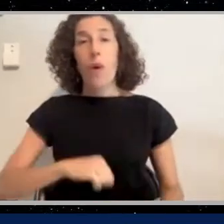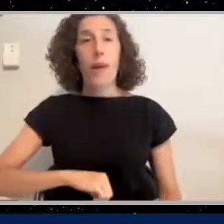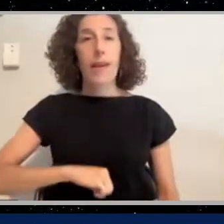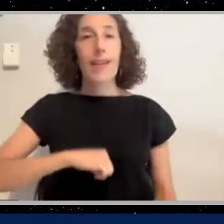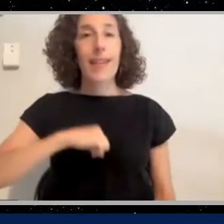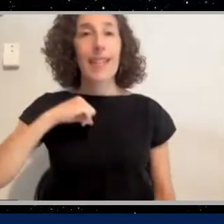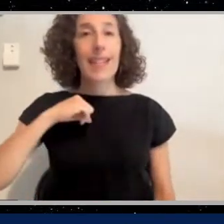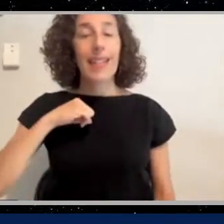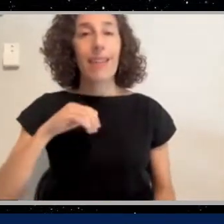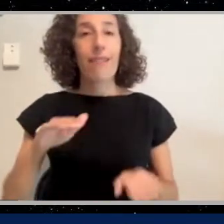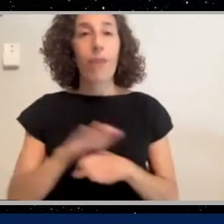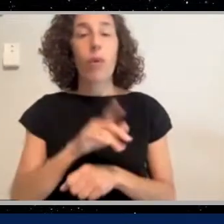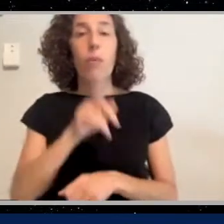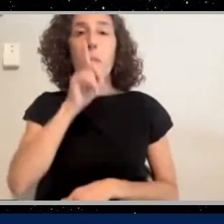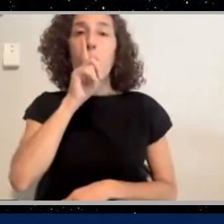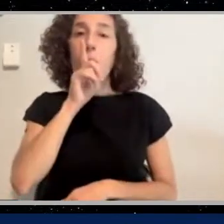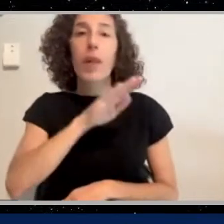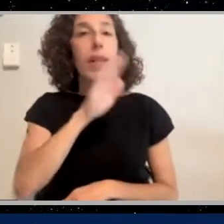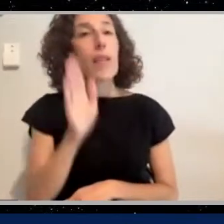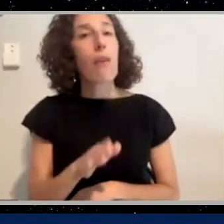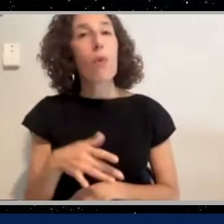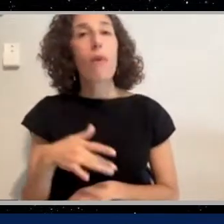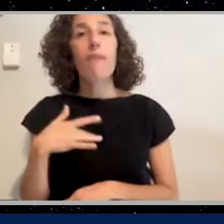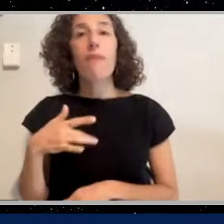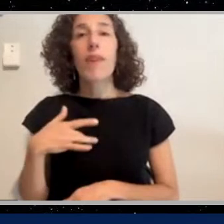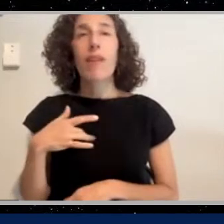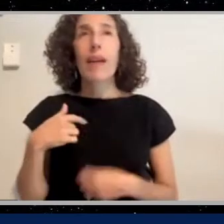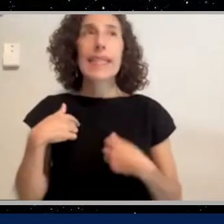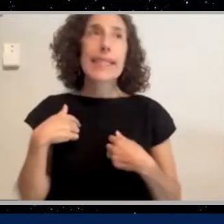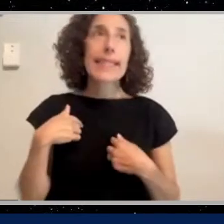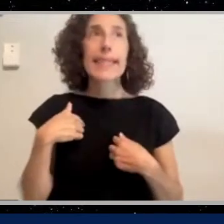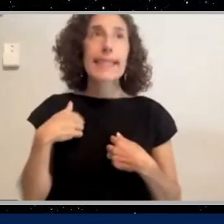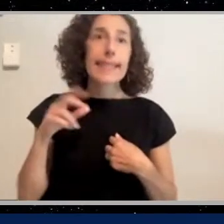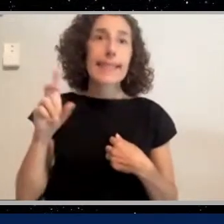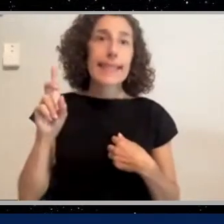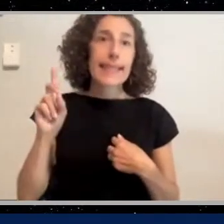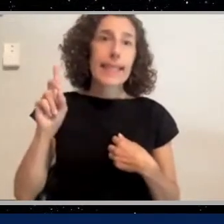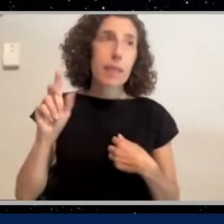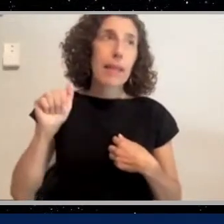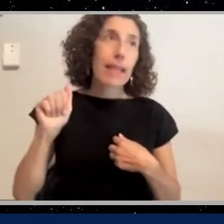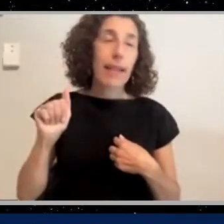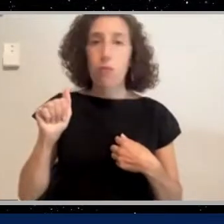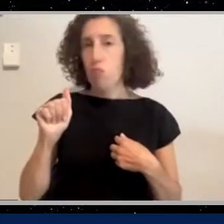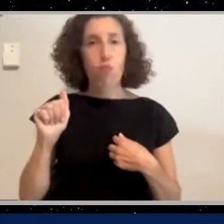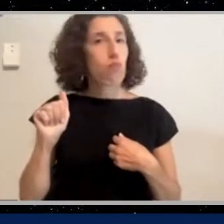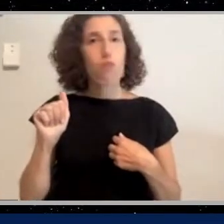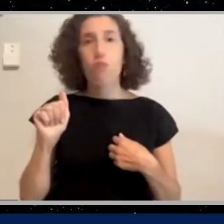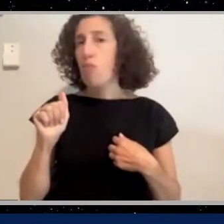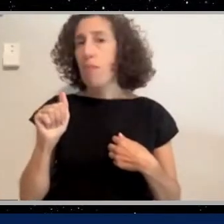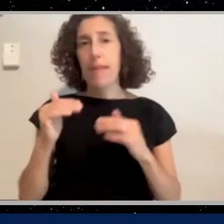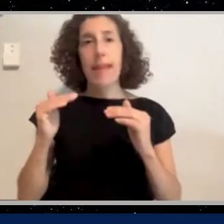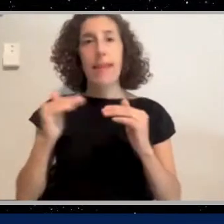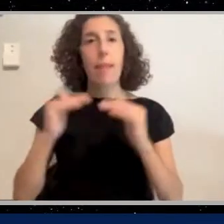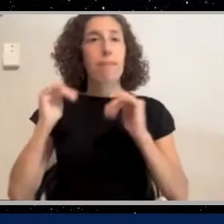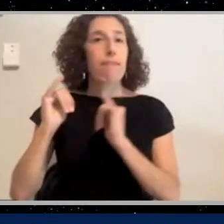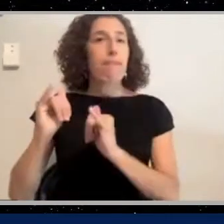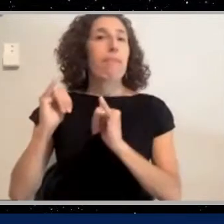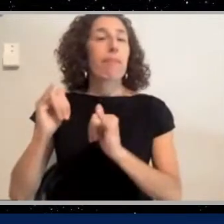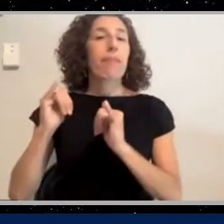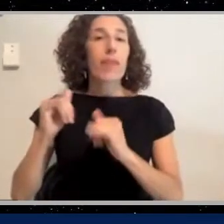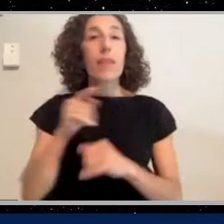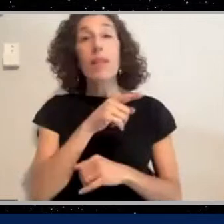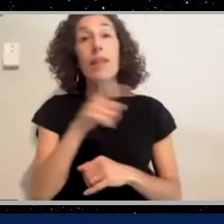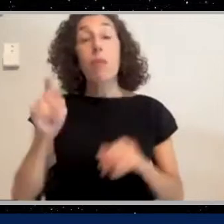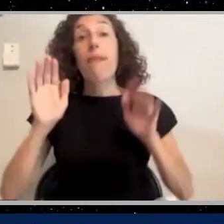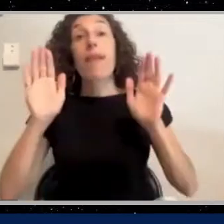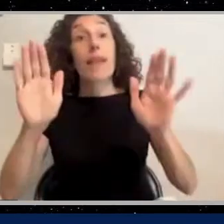disability is showing and it's going to make it embarrassing to get on the plane or to put on a flight suit or whatever. They were phenomenal with helping